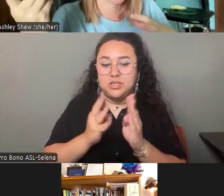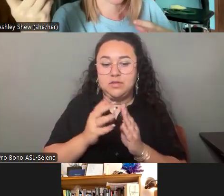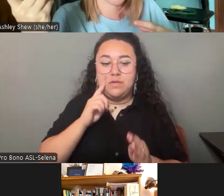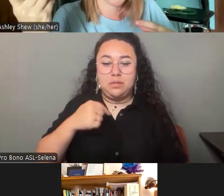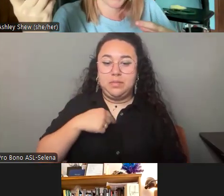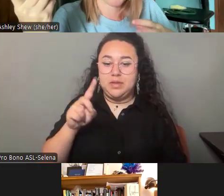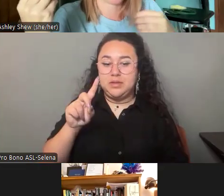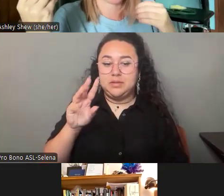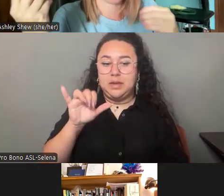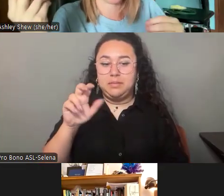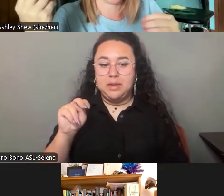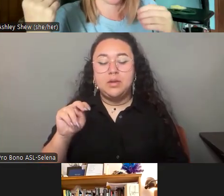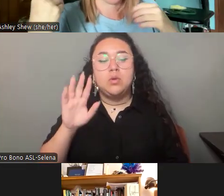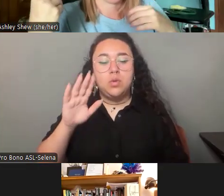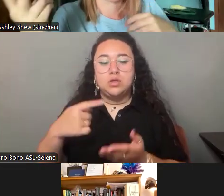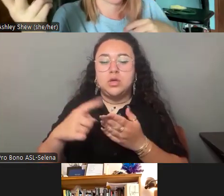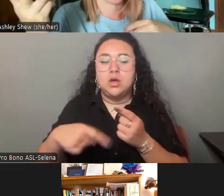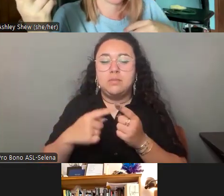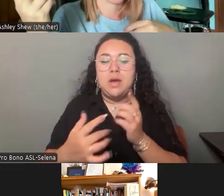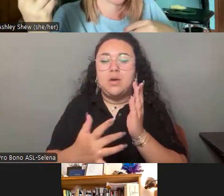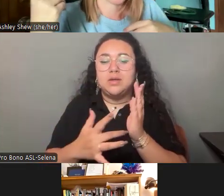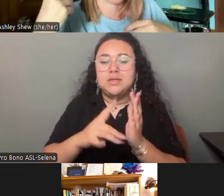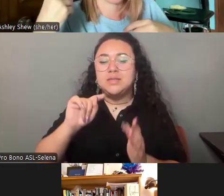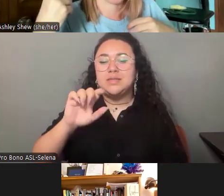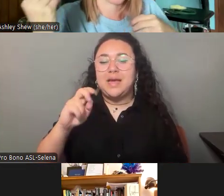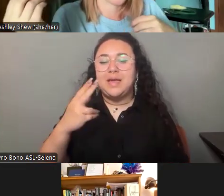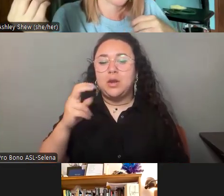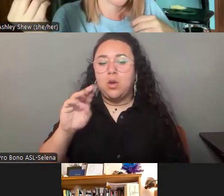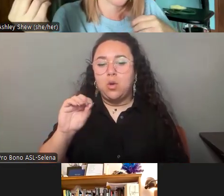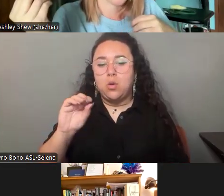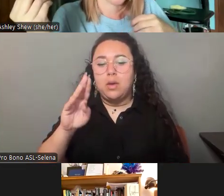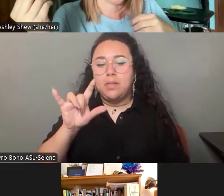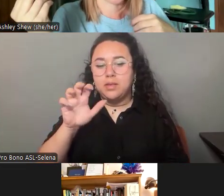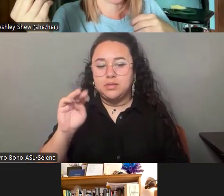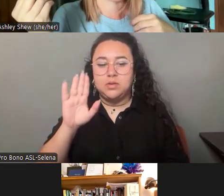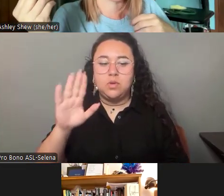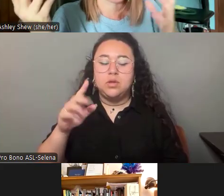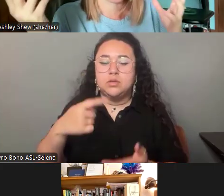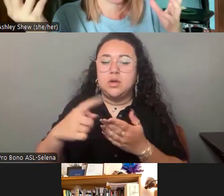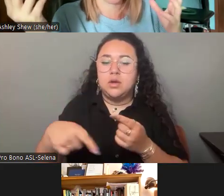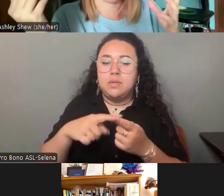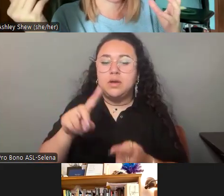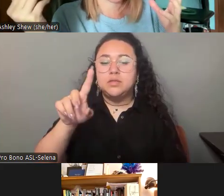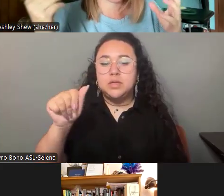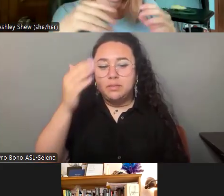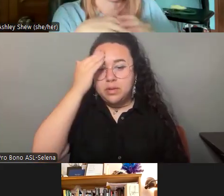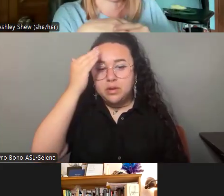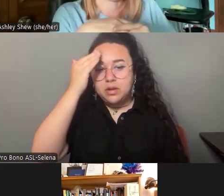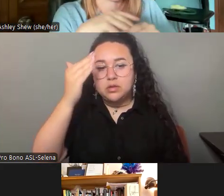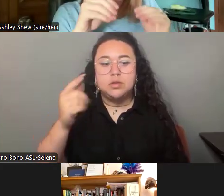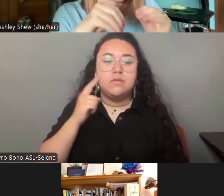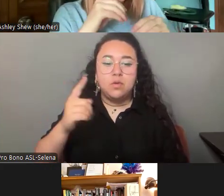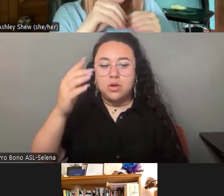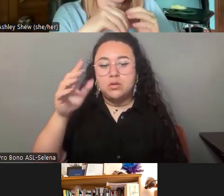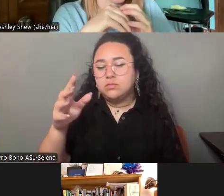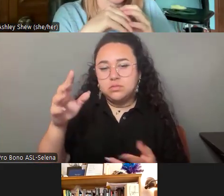technoableism. I'll describe it pretty briefly. Damien's going to tell you about disabled knowledge, or disabled knowledge is.